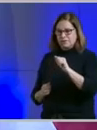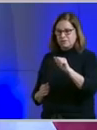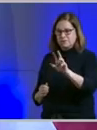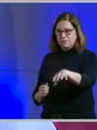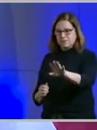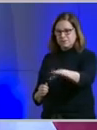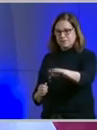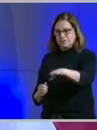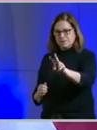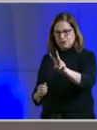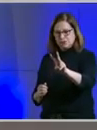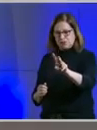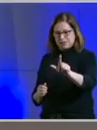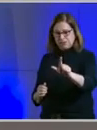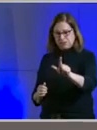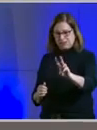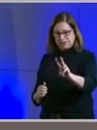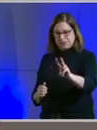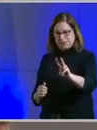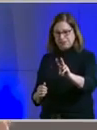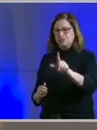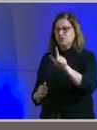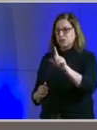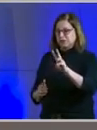almost said I just won't come here. But